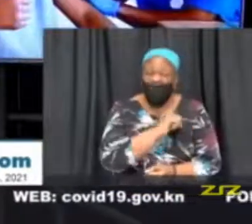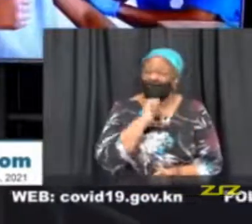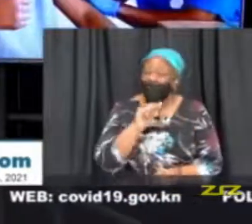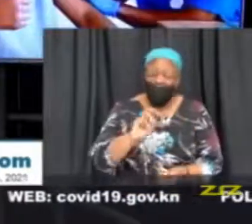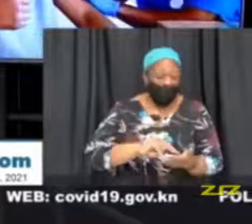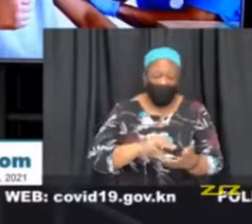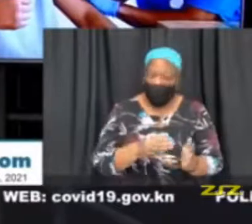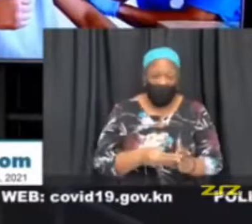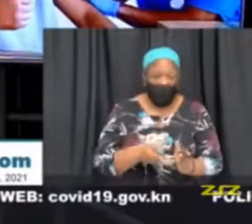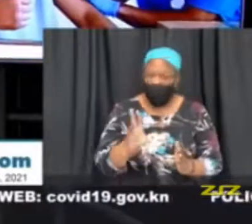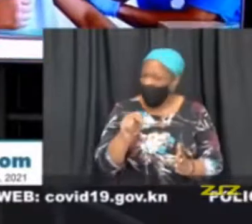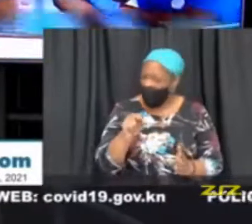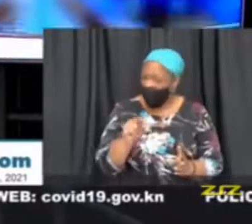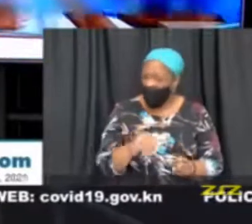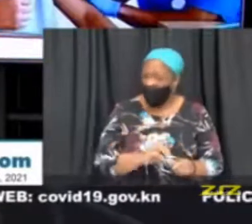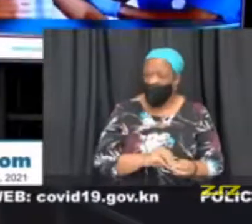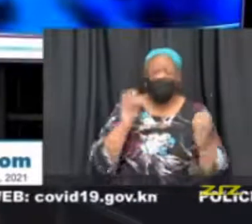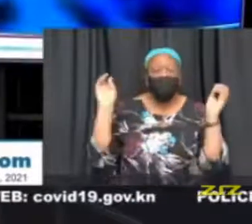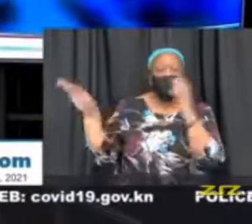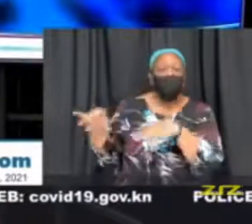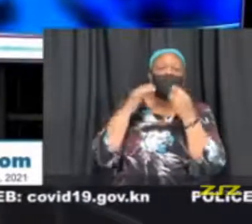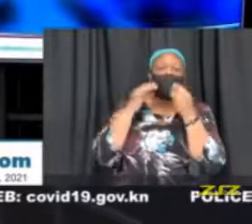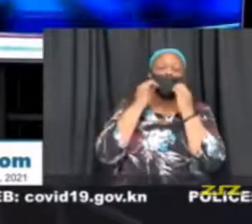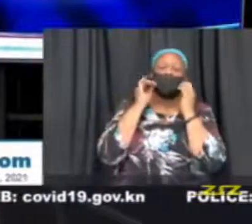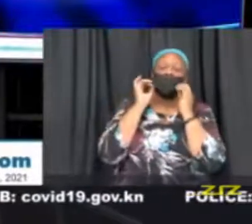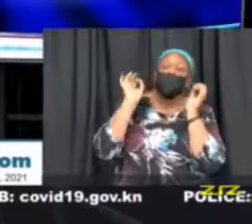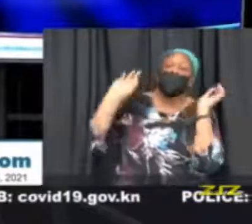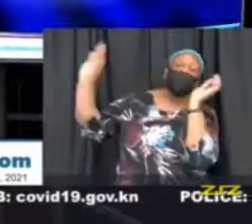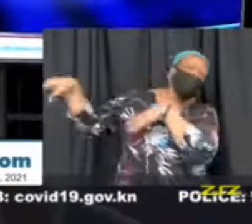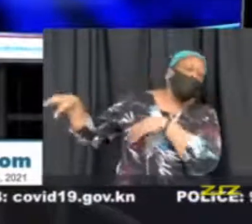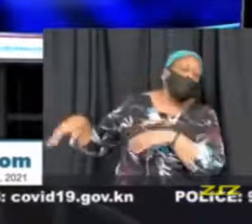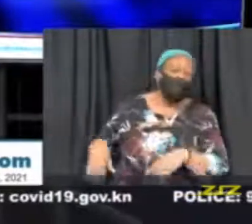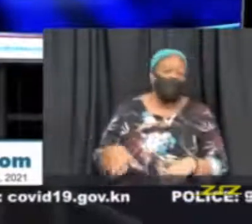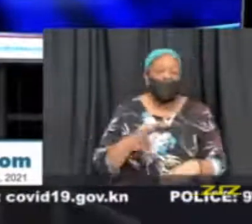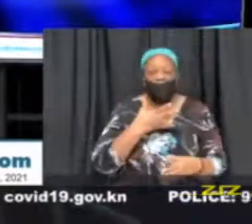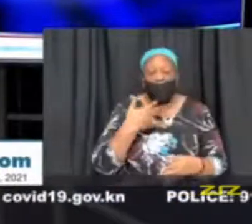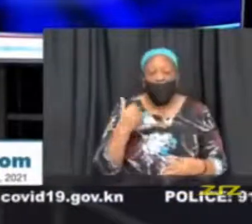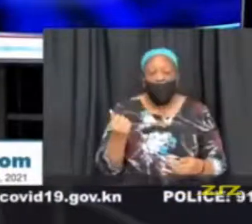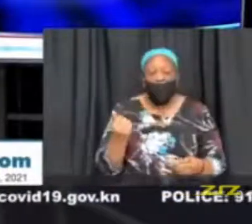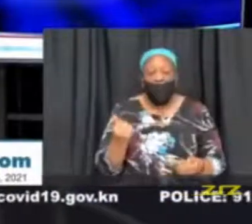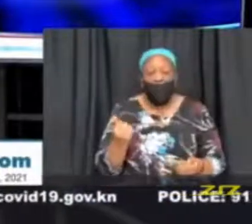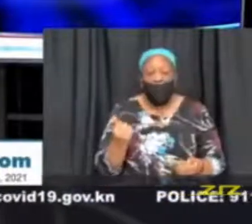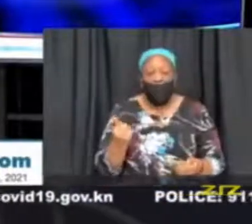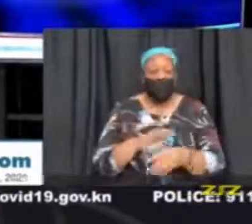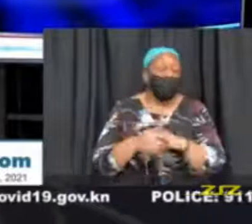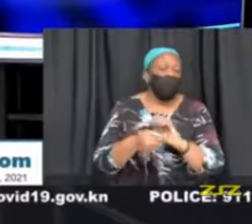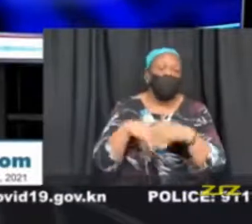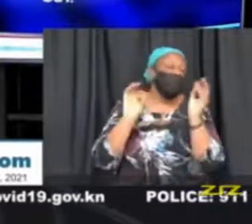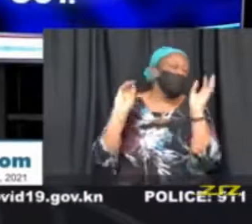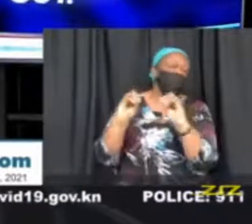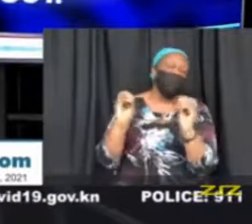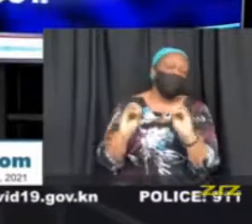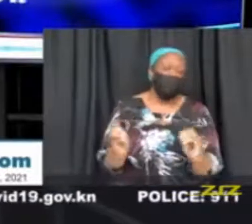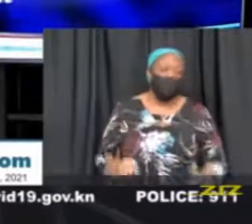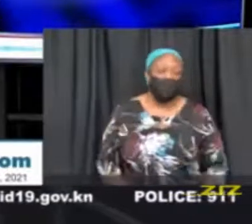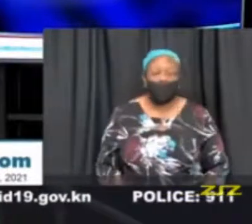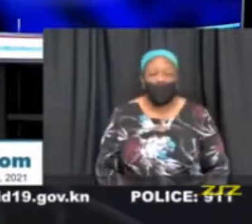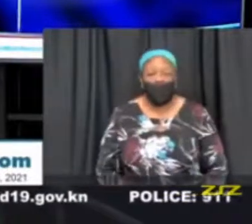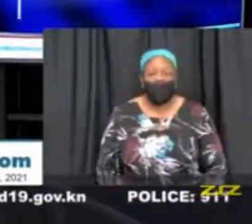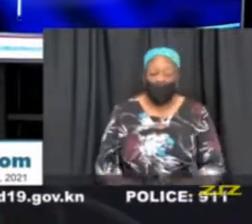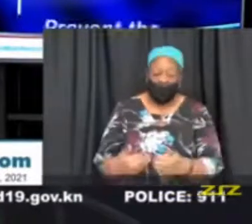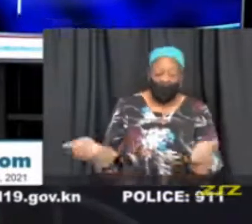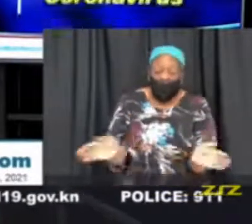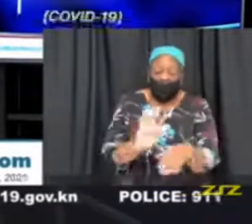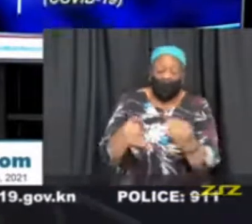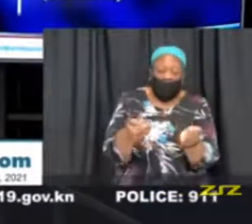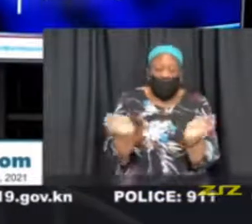quarantine and procedures, because there is still a certain number of persons in the population who would not be vaccinated,